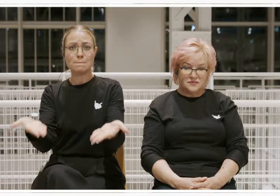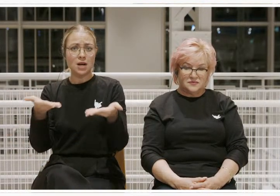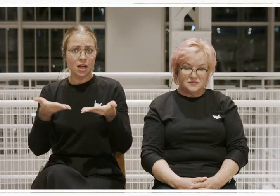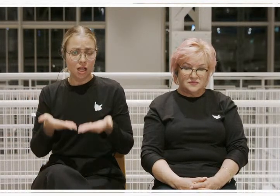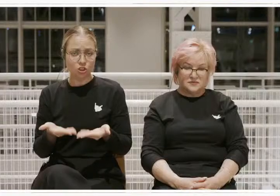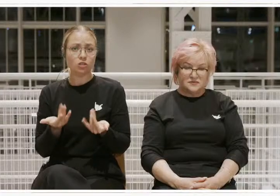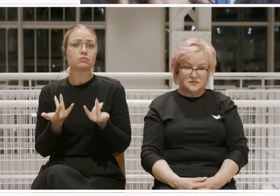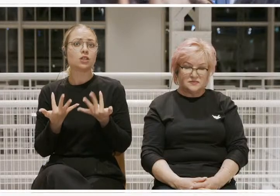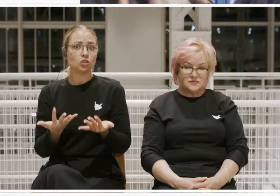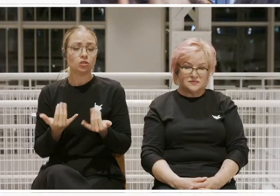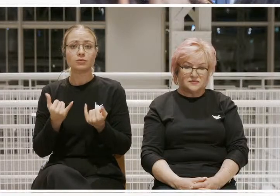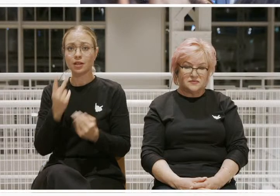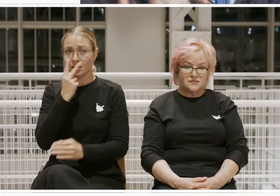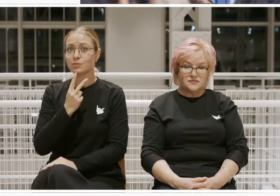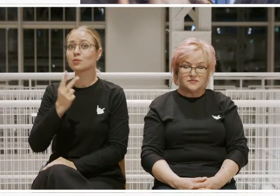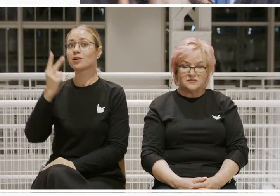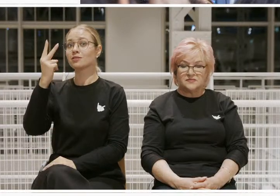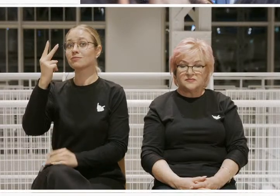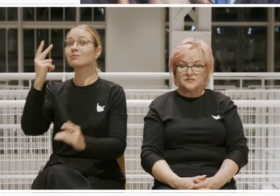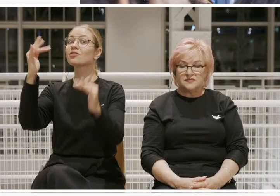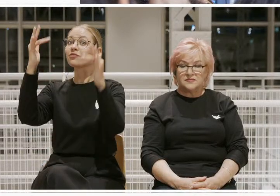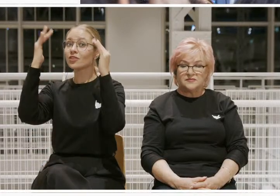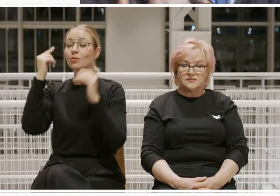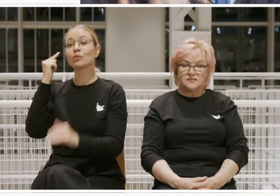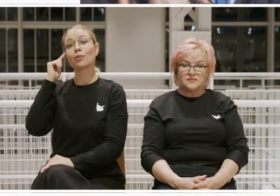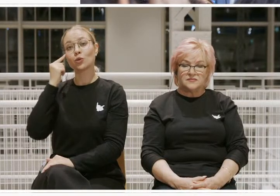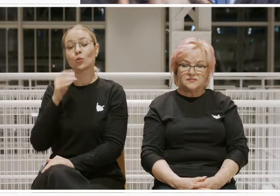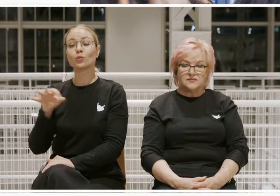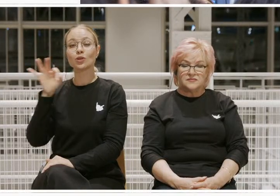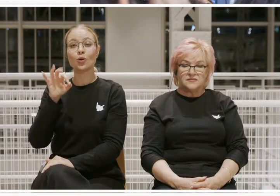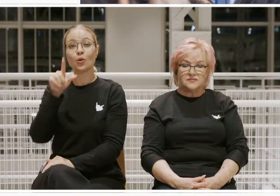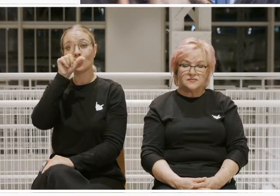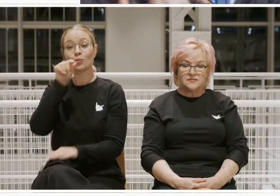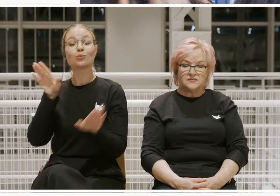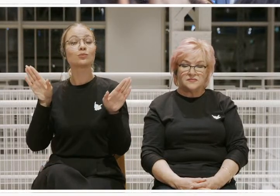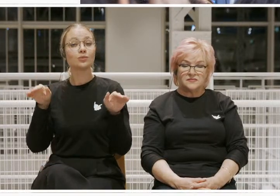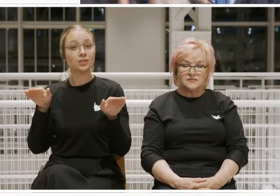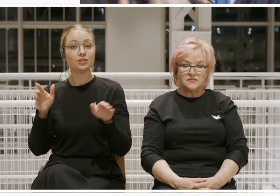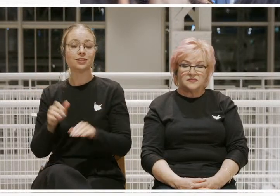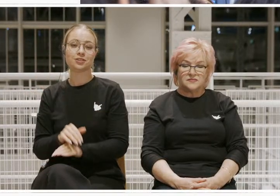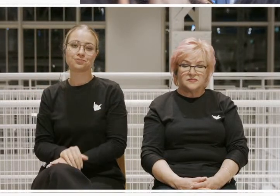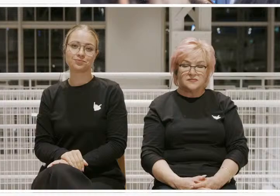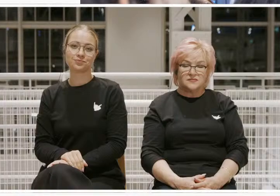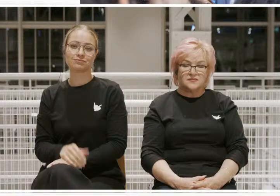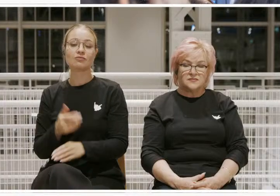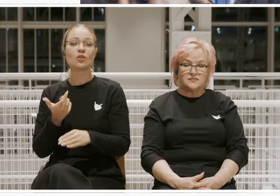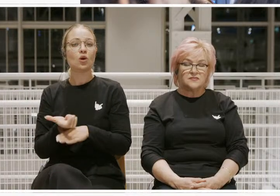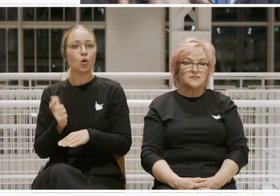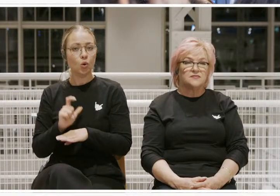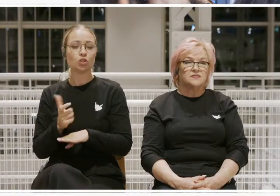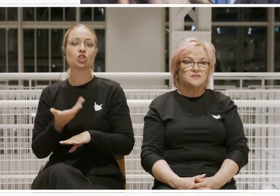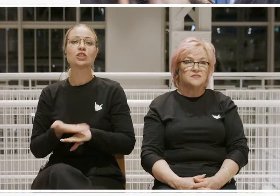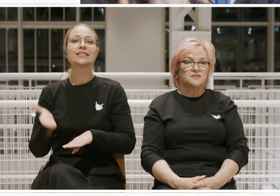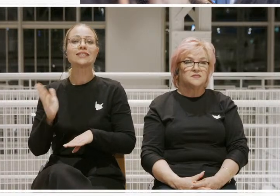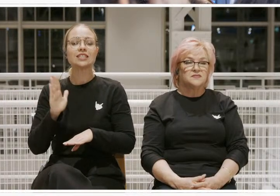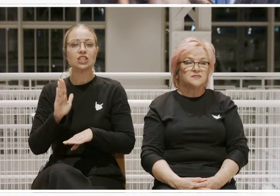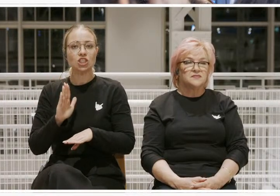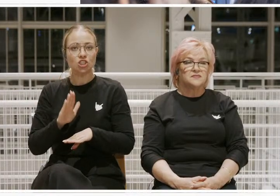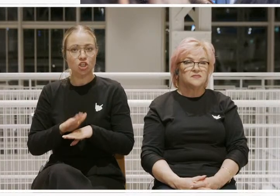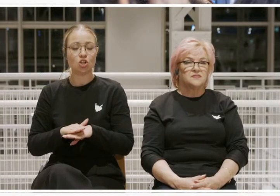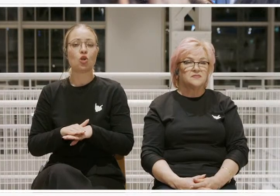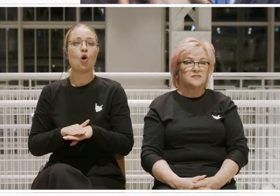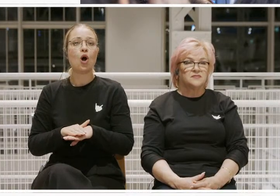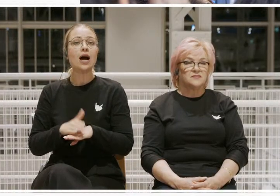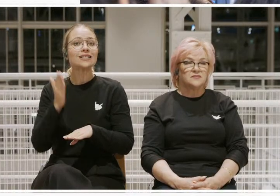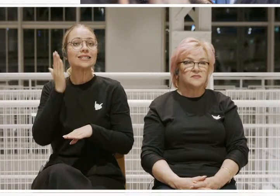think about birds. It helped develop children's ability to listen, observe, concentrate, record,